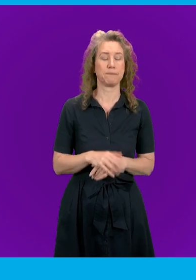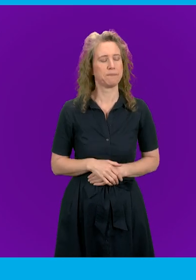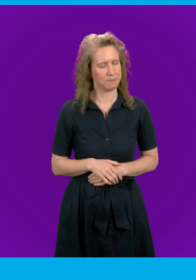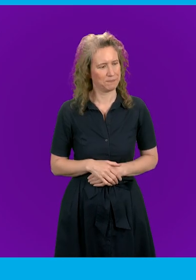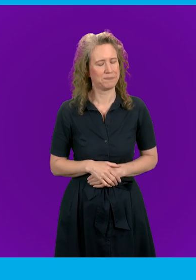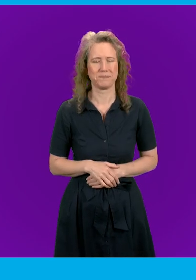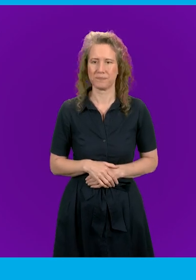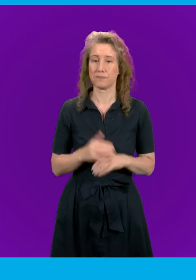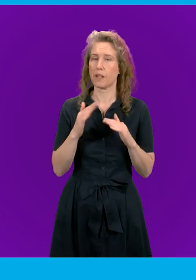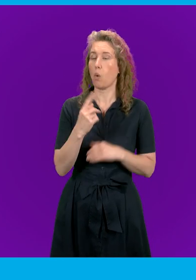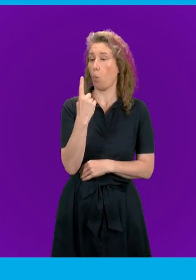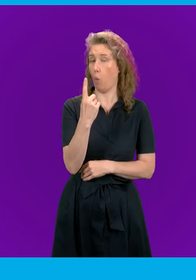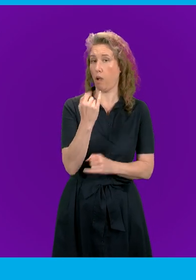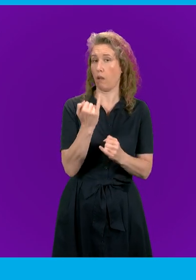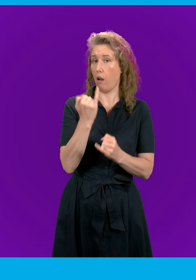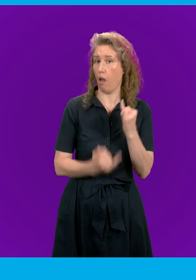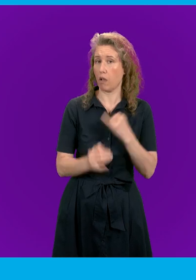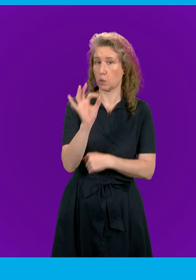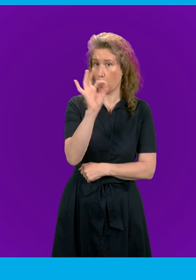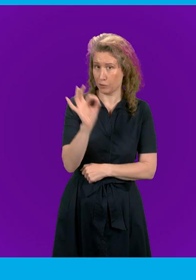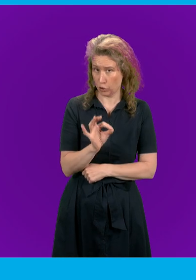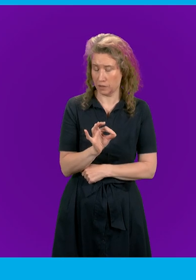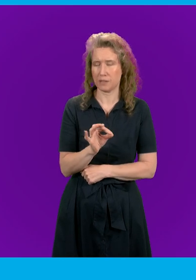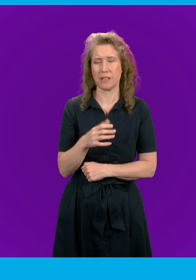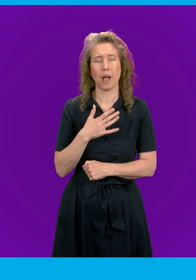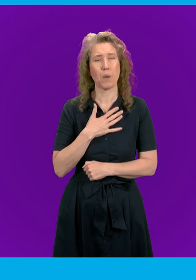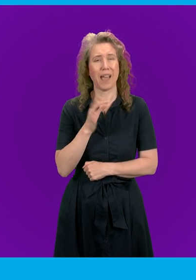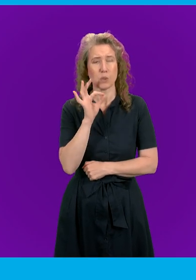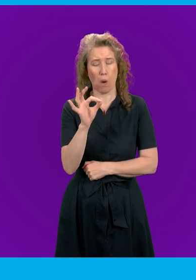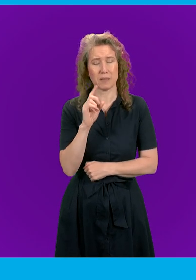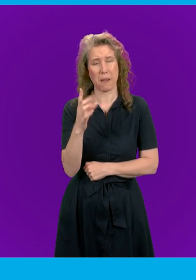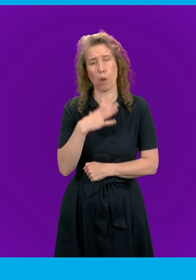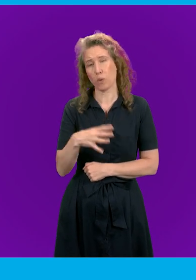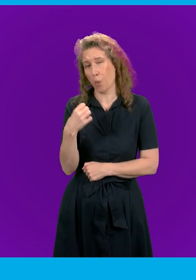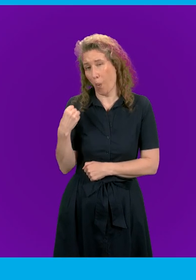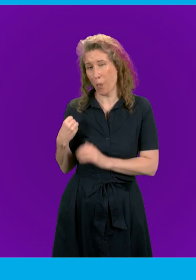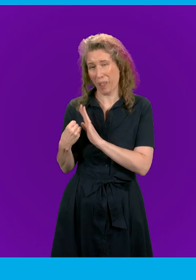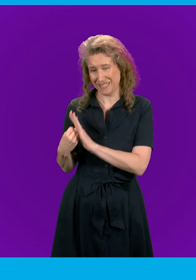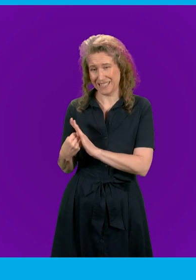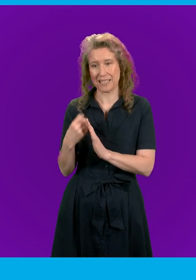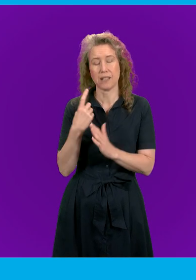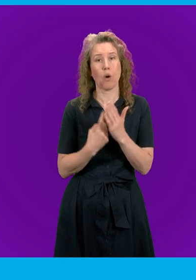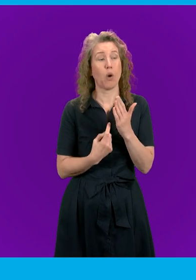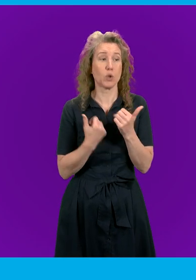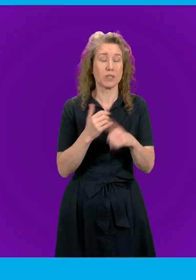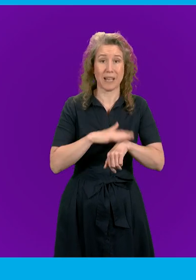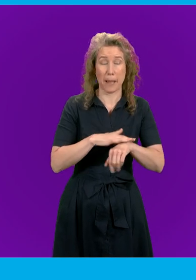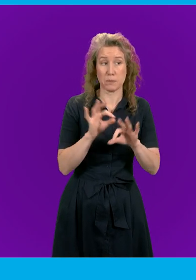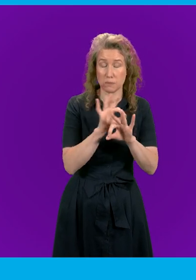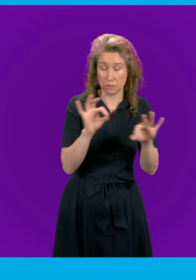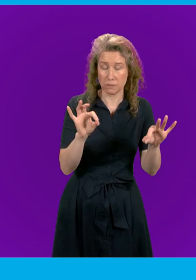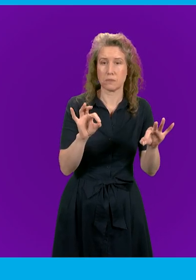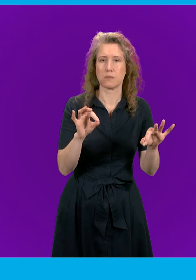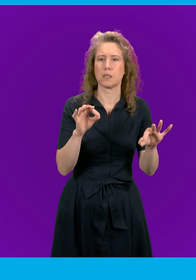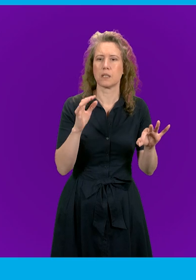We have one final question that I really would like to ask, but before I do, and I think it's an opportune time to ask it, before I do,